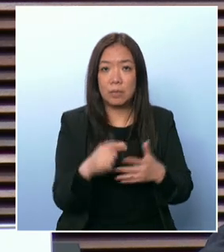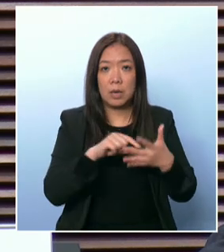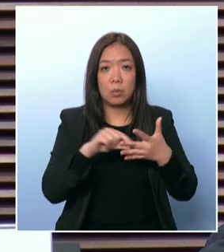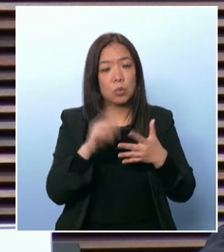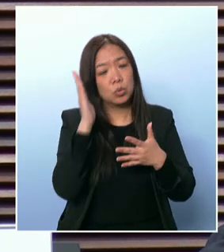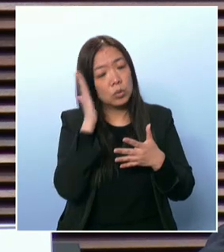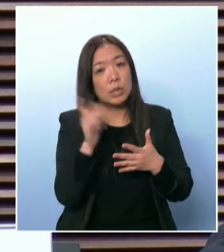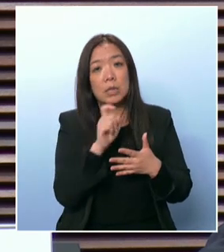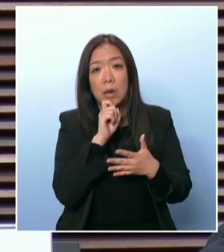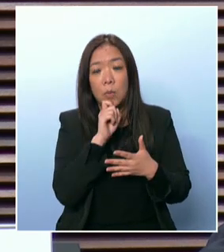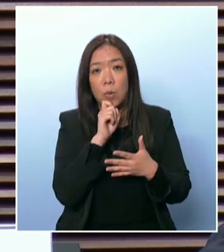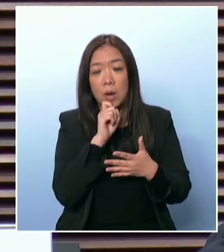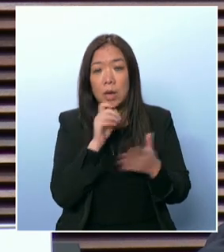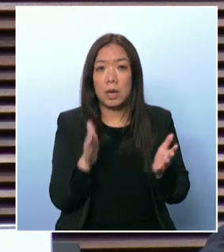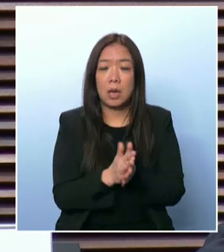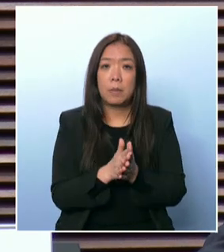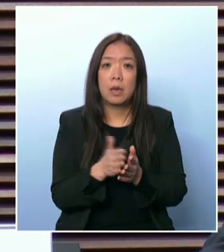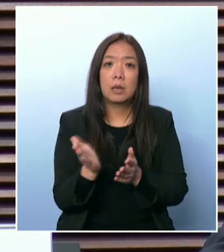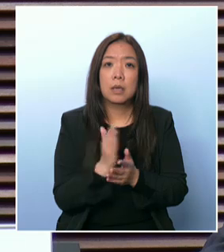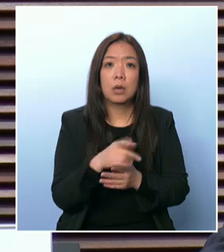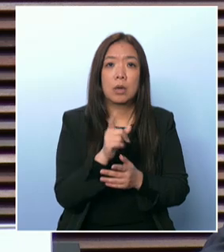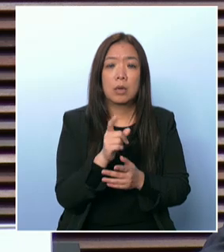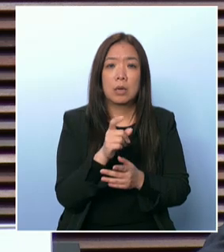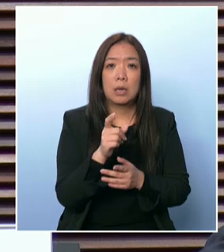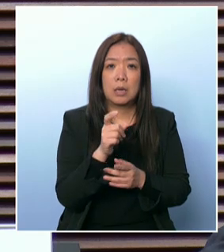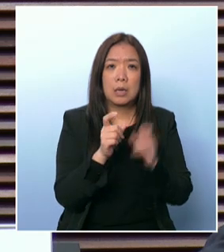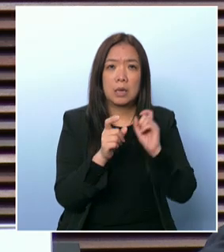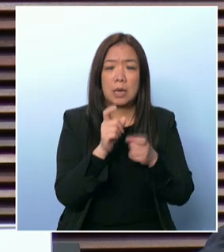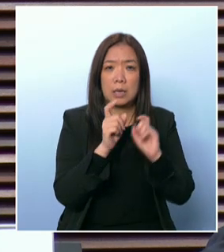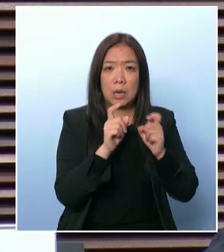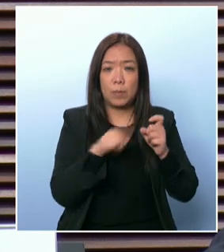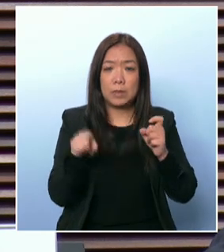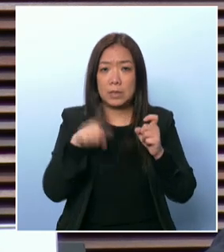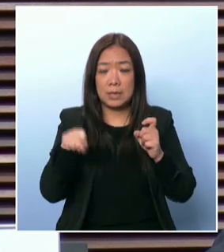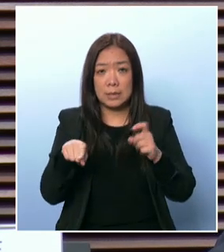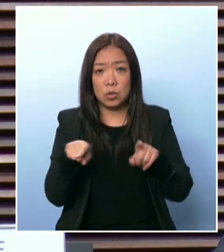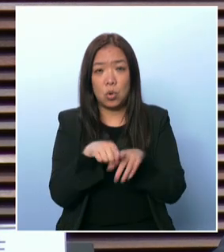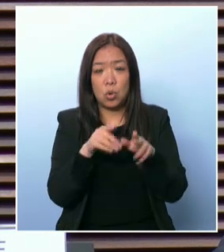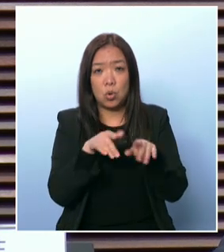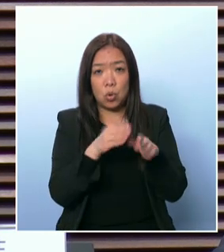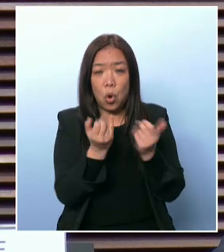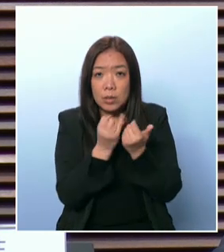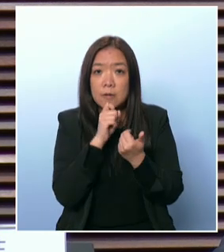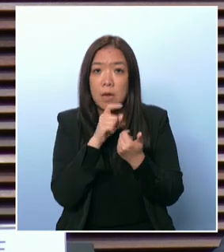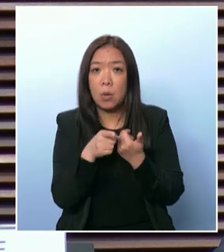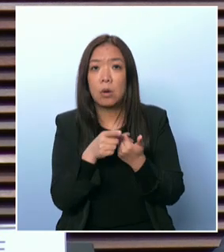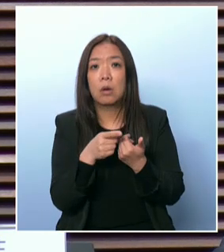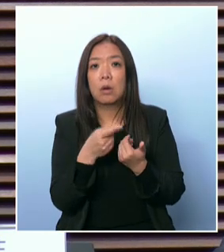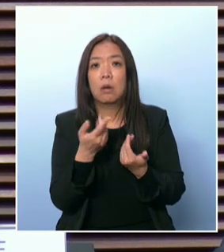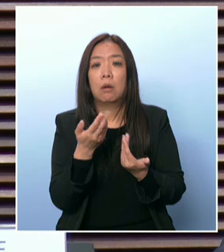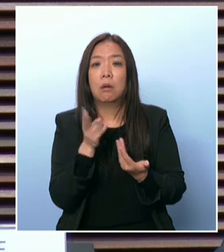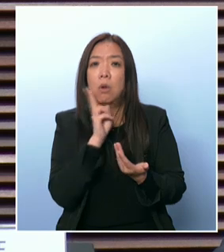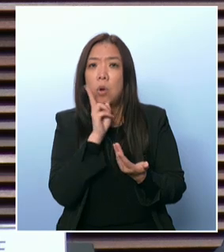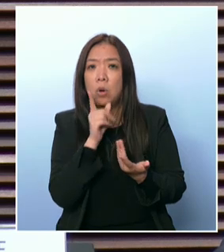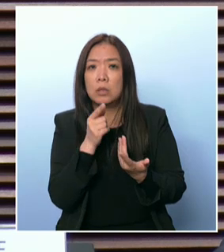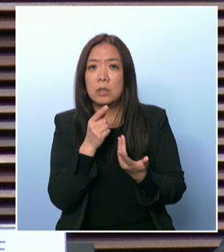Now, on the construction site, there are 3 student residences with some 1,000 students living in